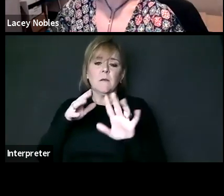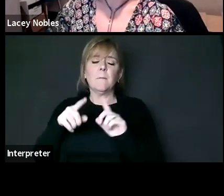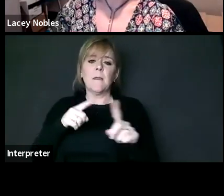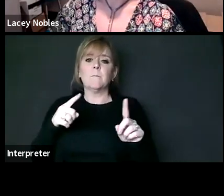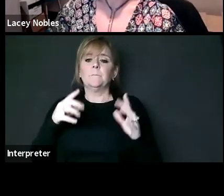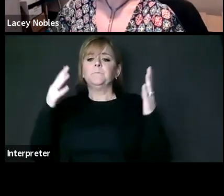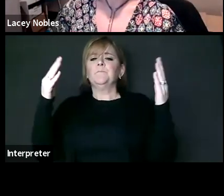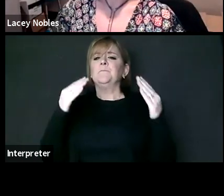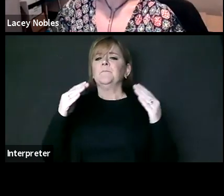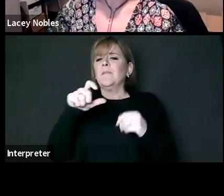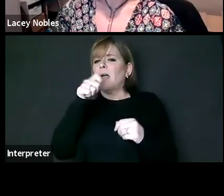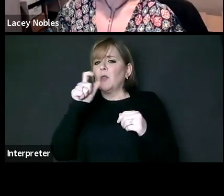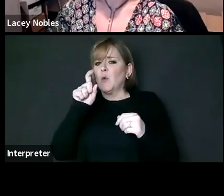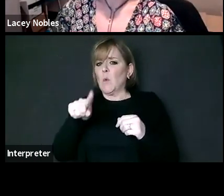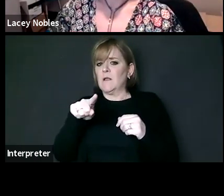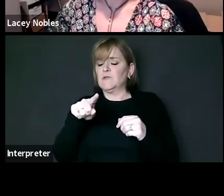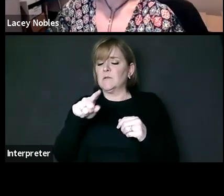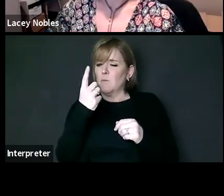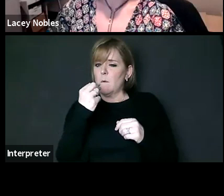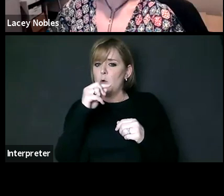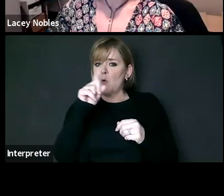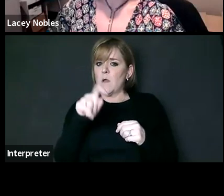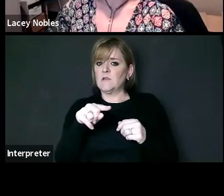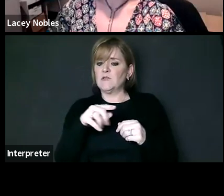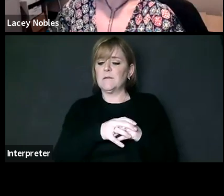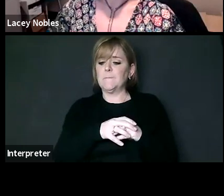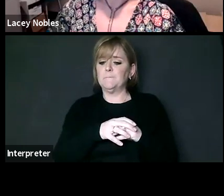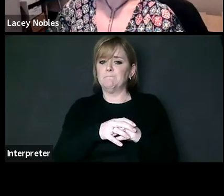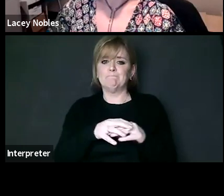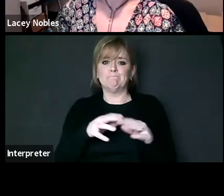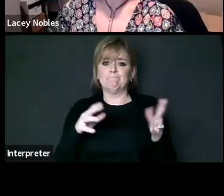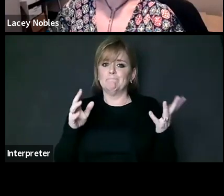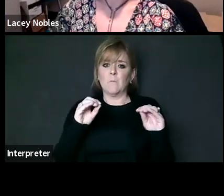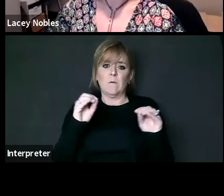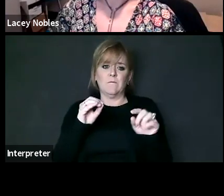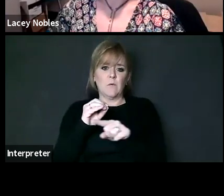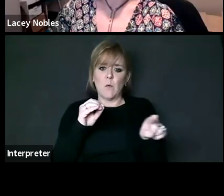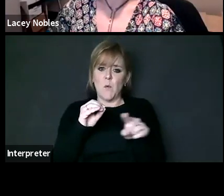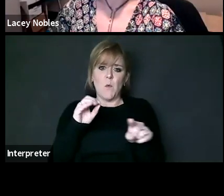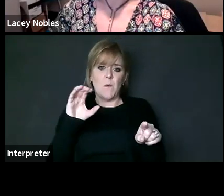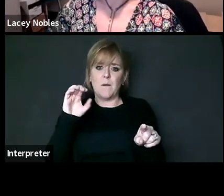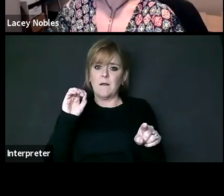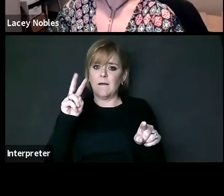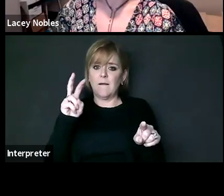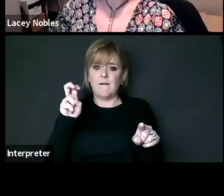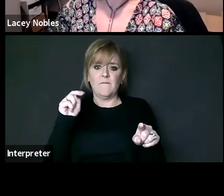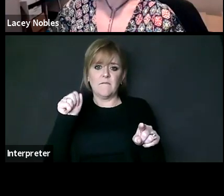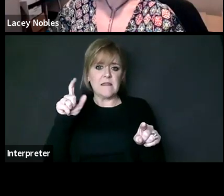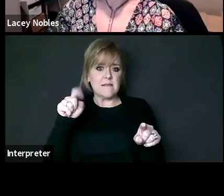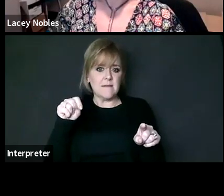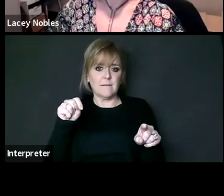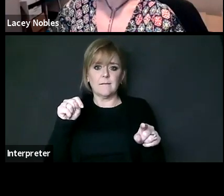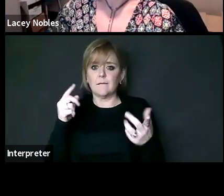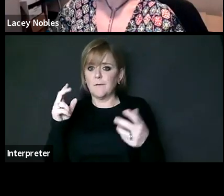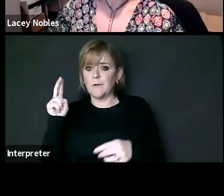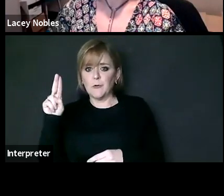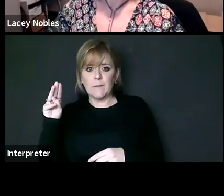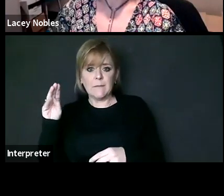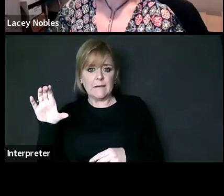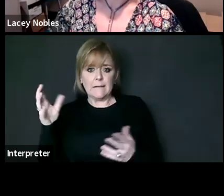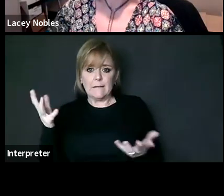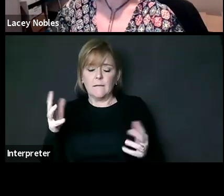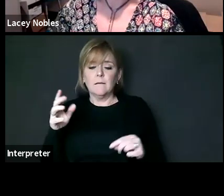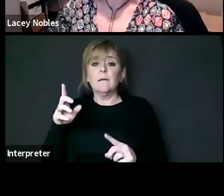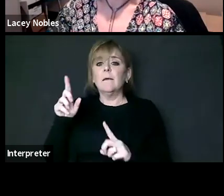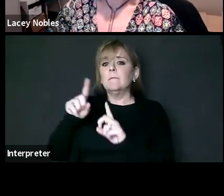this question, this follow-up question that I have, because we don't have a representative from Covenant or UMC. But with the governor's